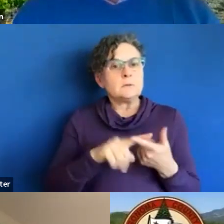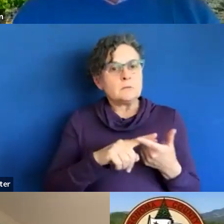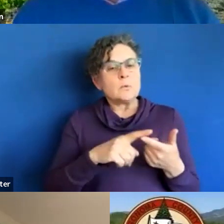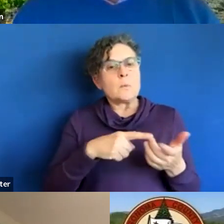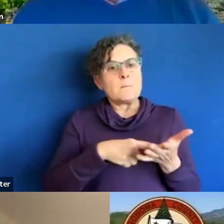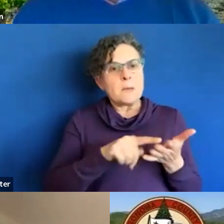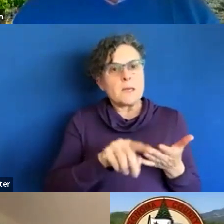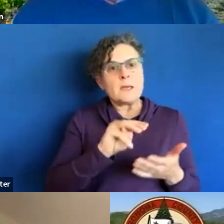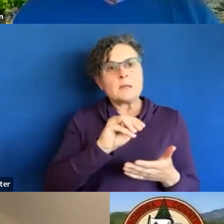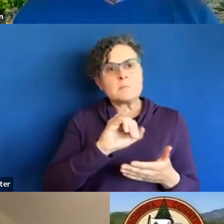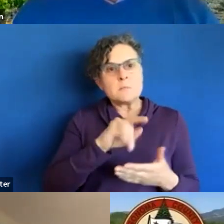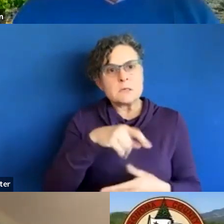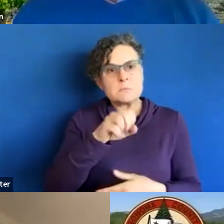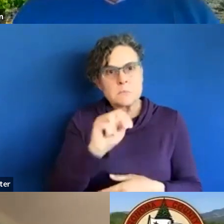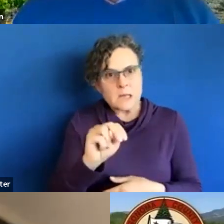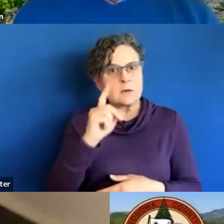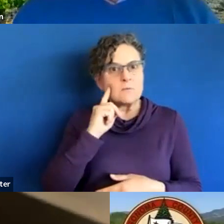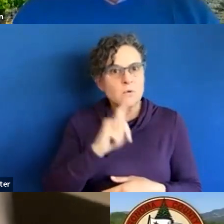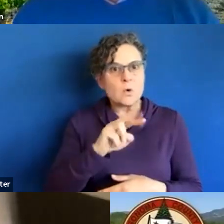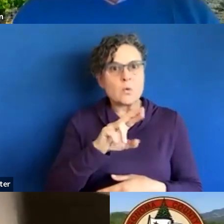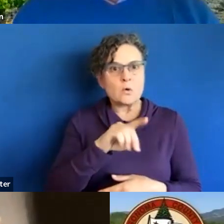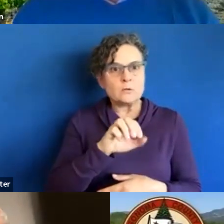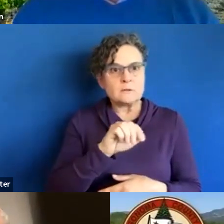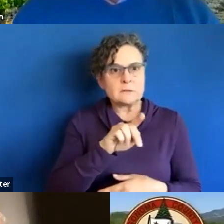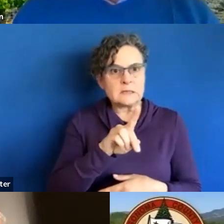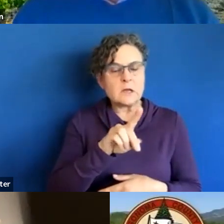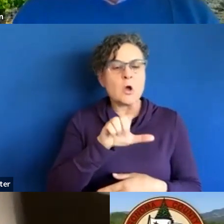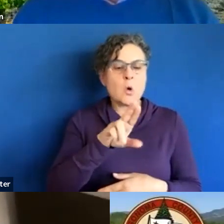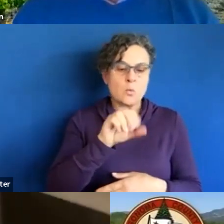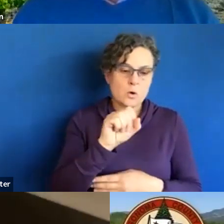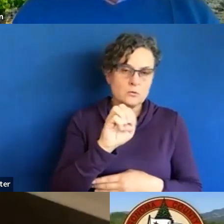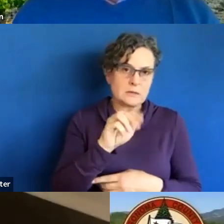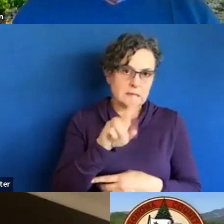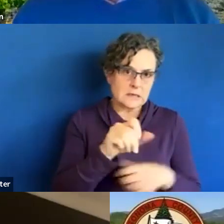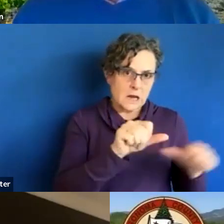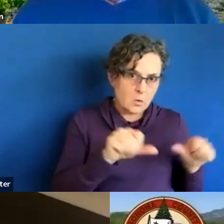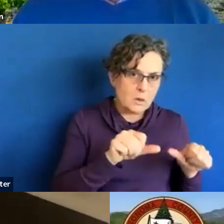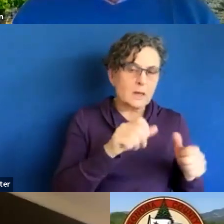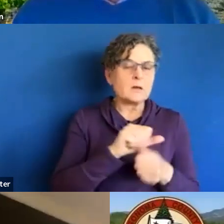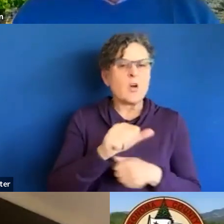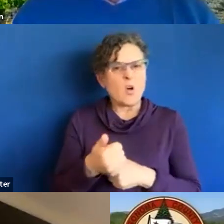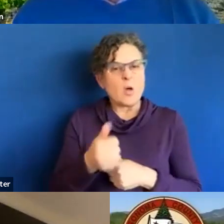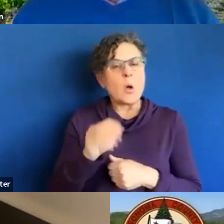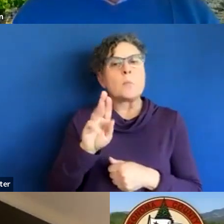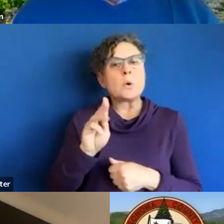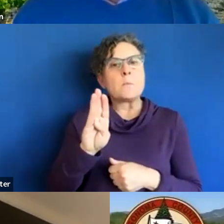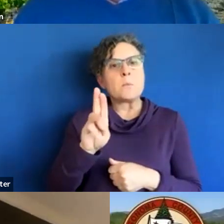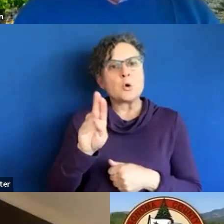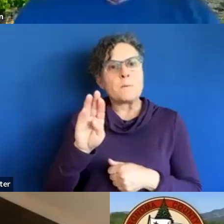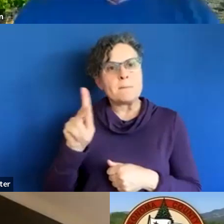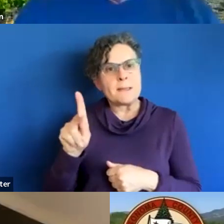the Roseland project, Burbank Housing for multiple projects, to make sure that that low and very low and extremely